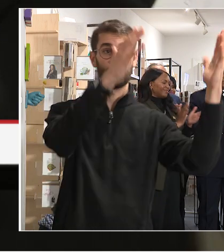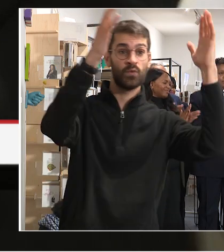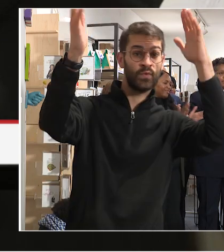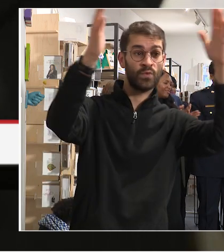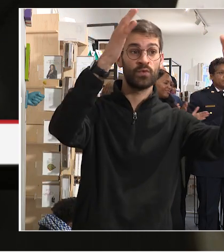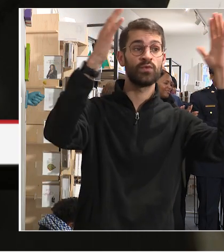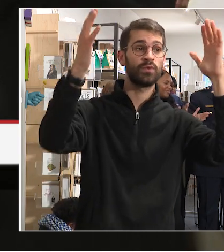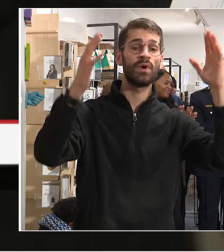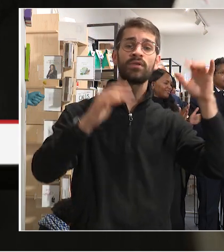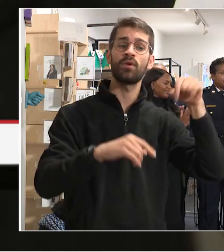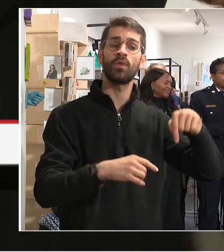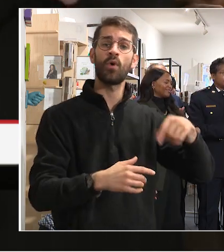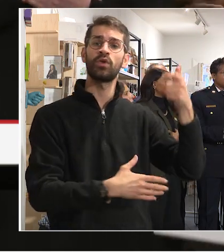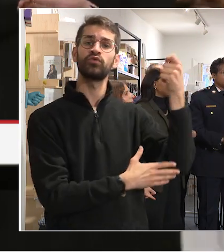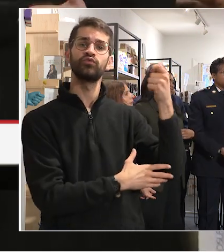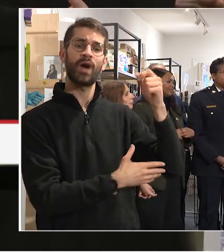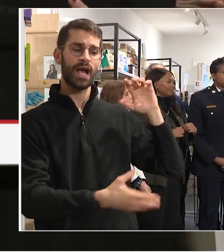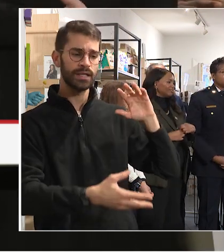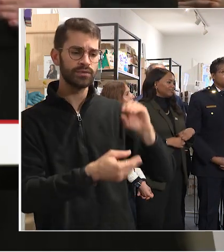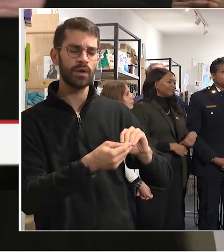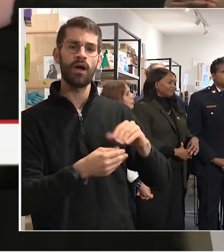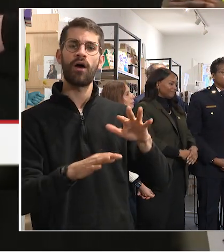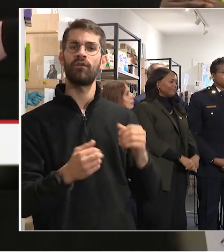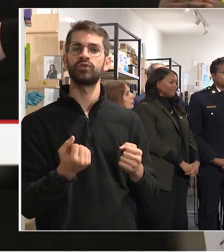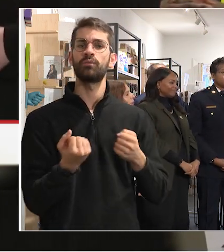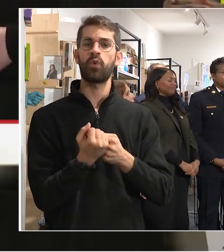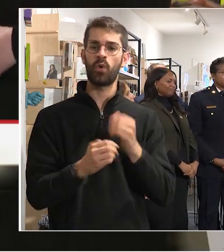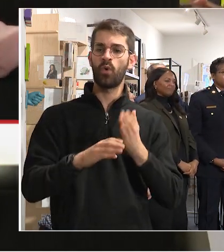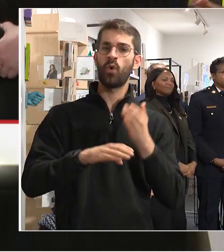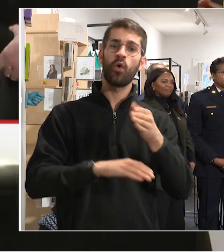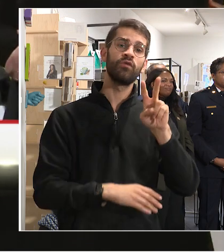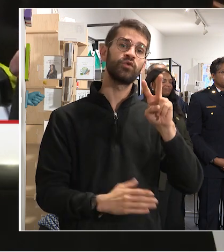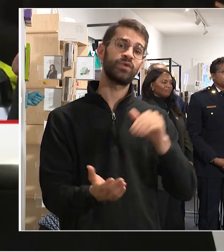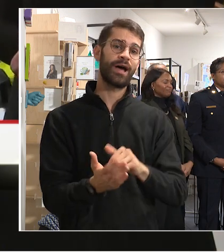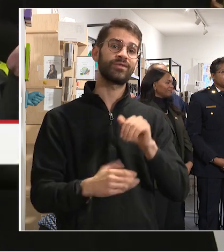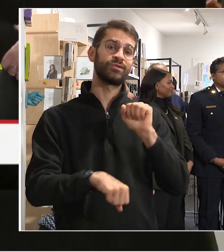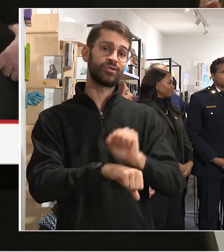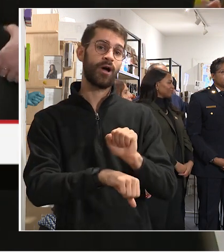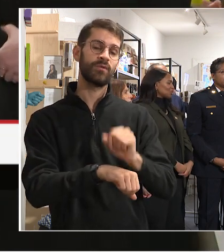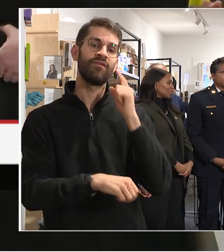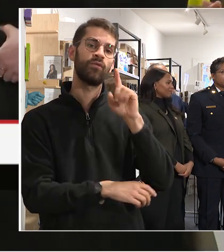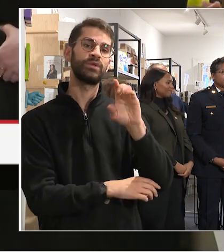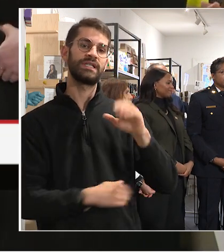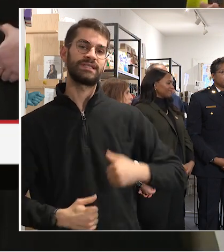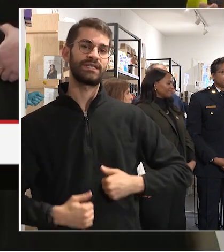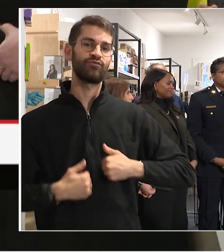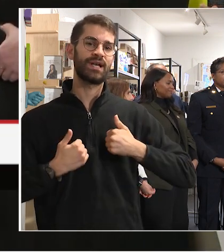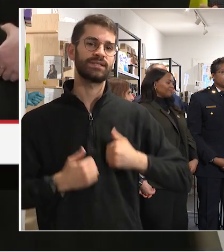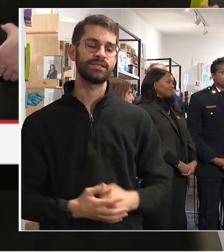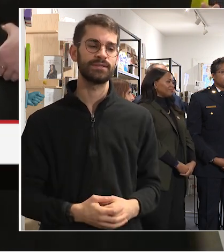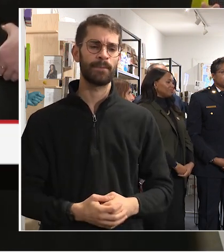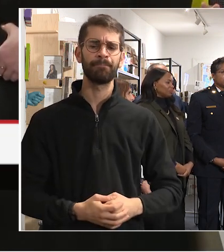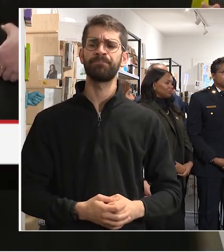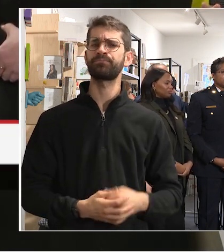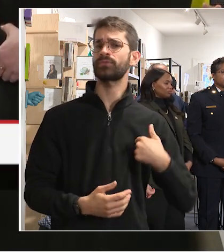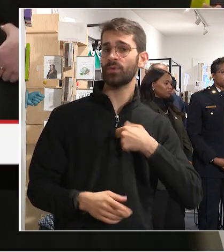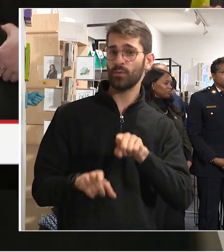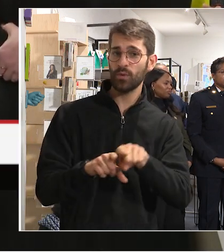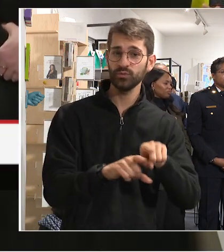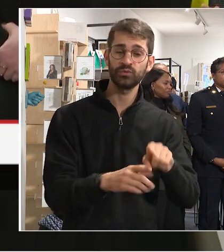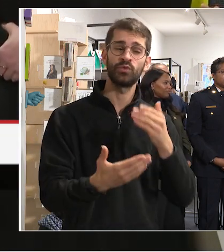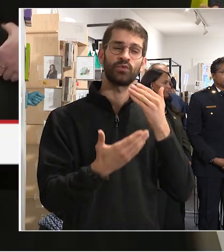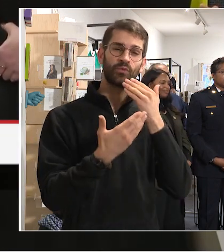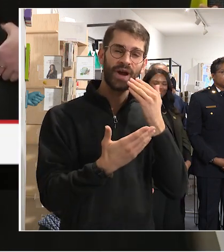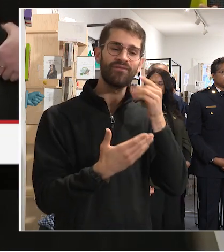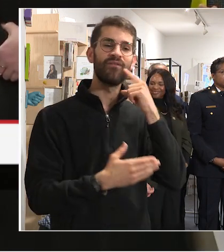And those grants have supported more than 2,000 jobs for DC residents. We're also grateful to